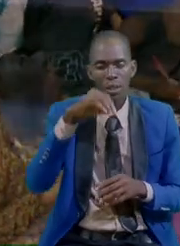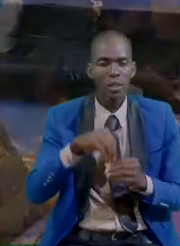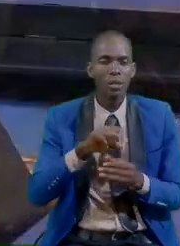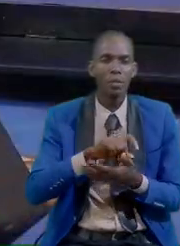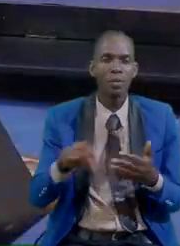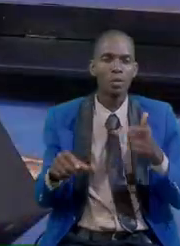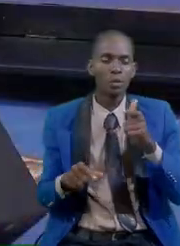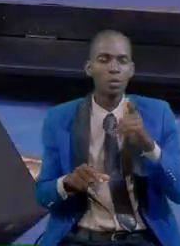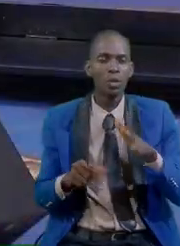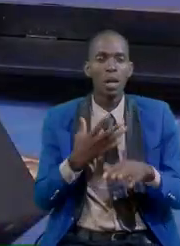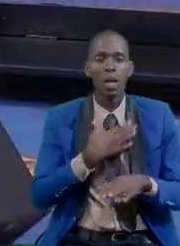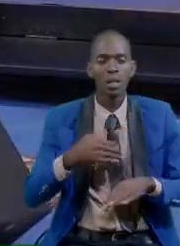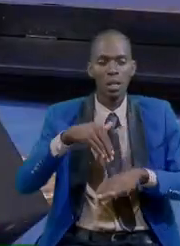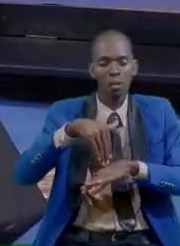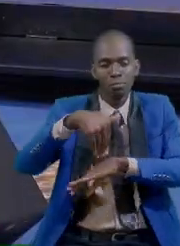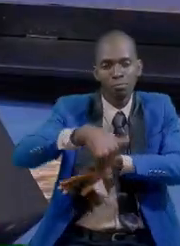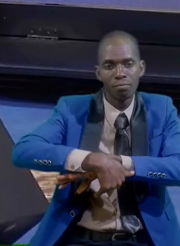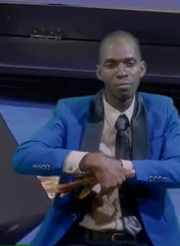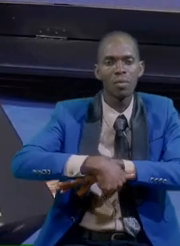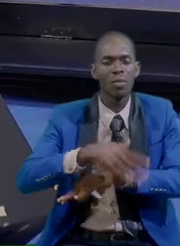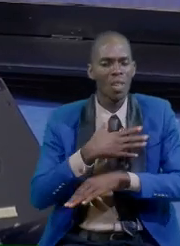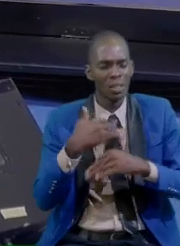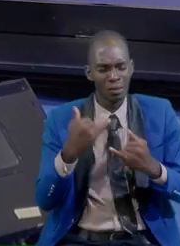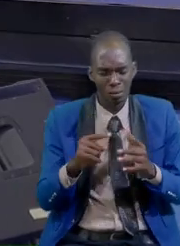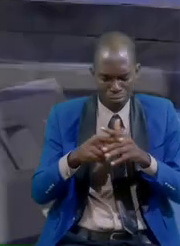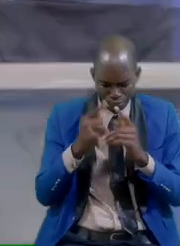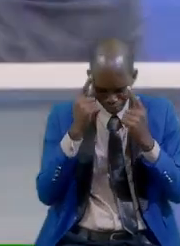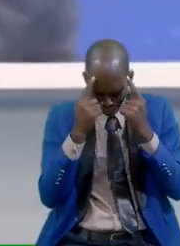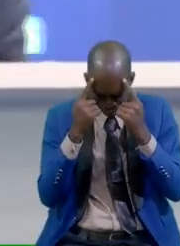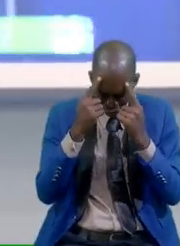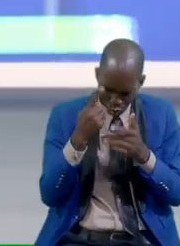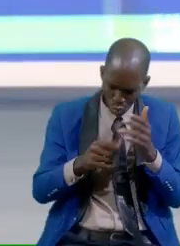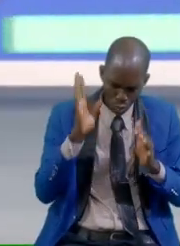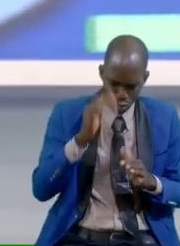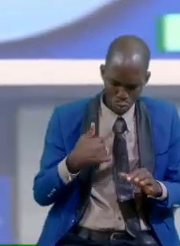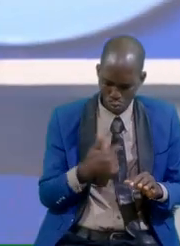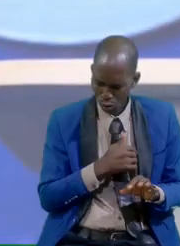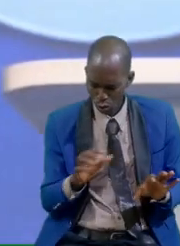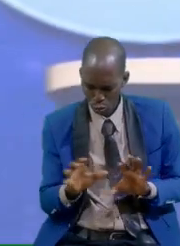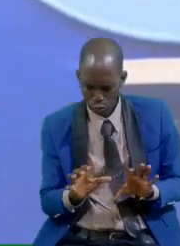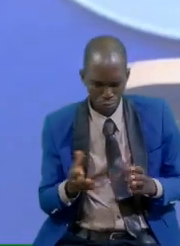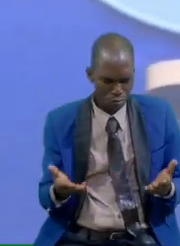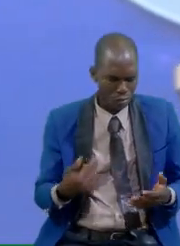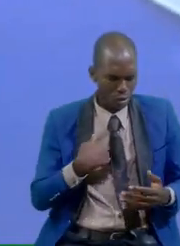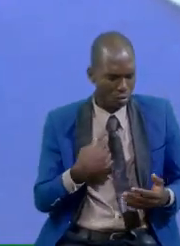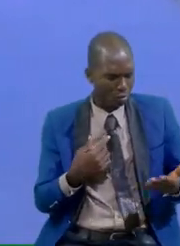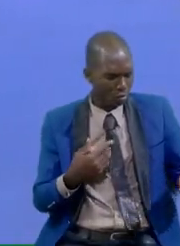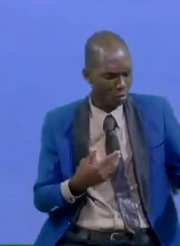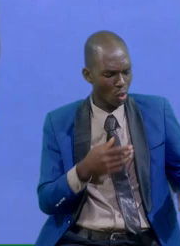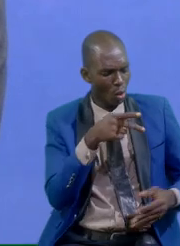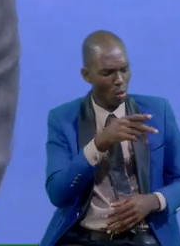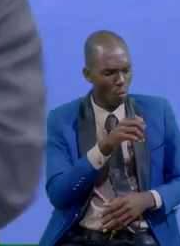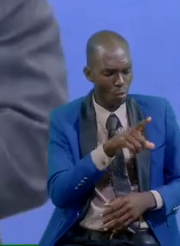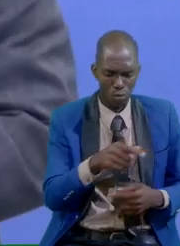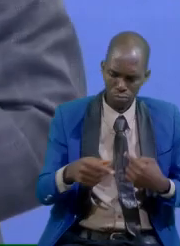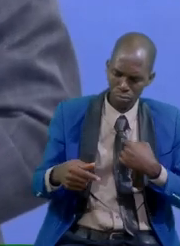at midnight, now you begin to think, what should we do? Here I am Paul, here I am Silas, and here we are,